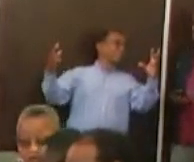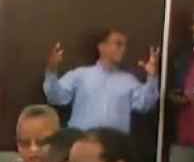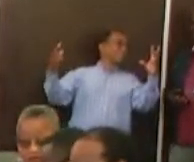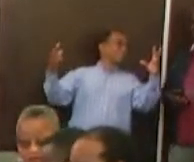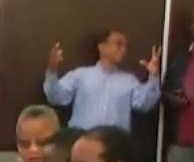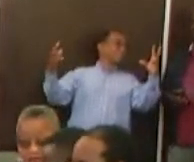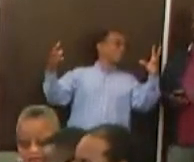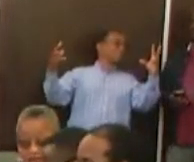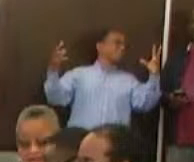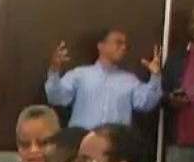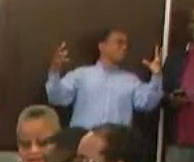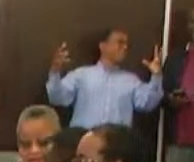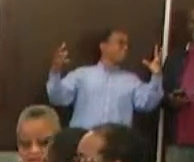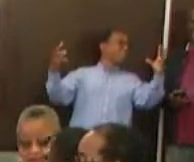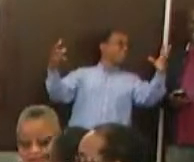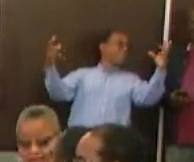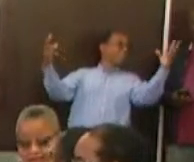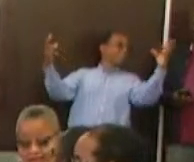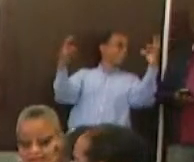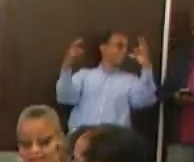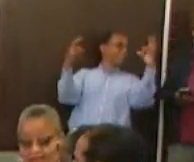It's simple to just